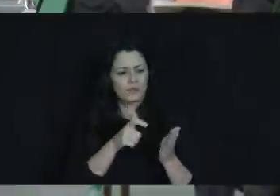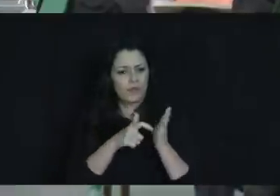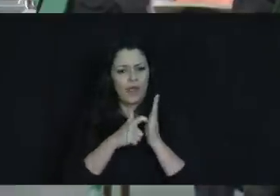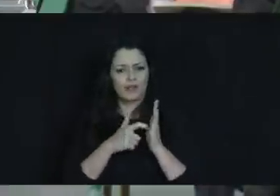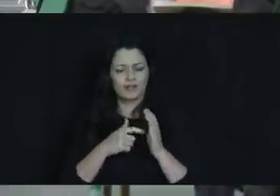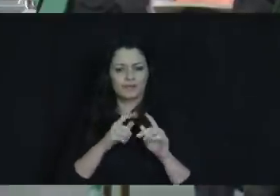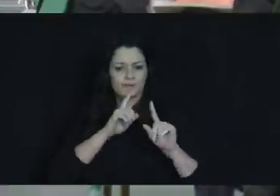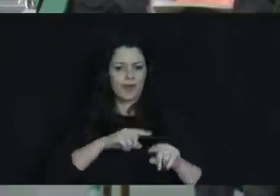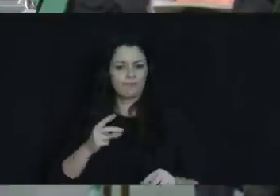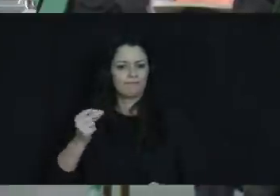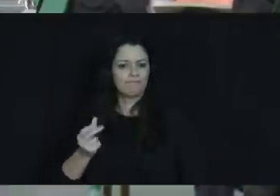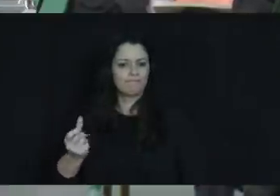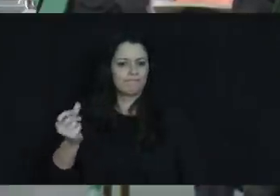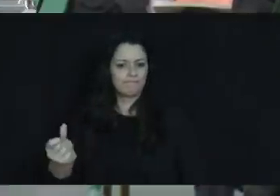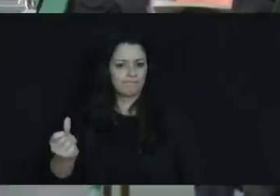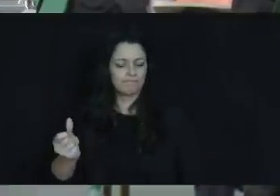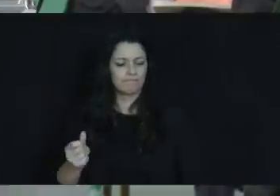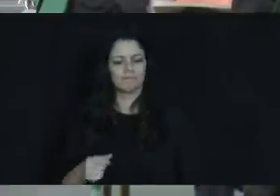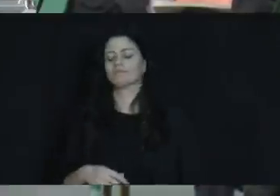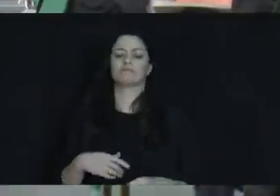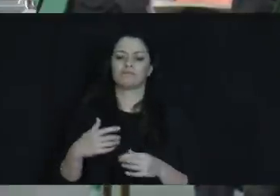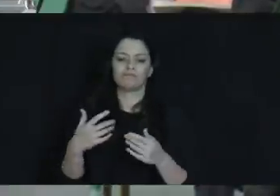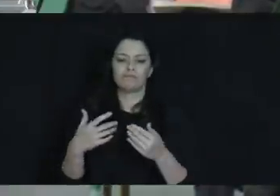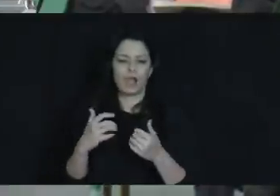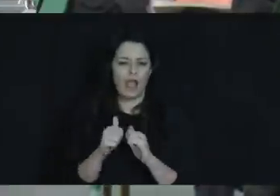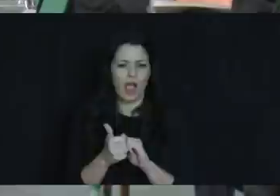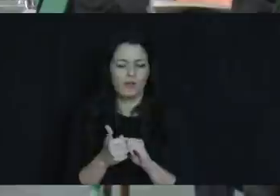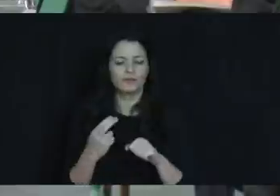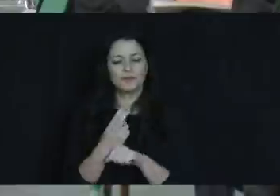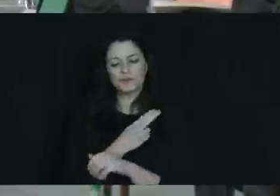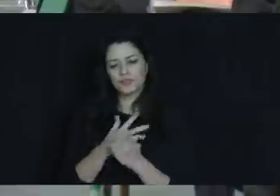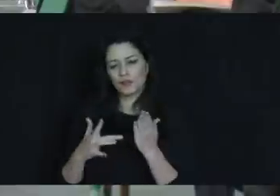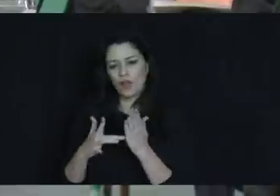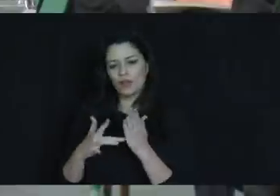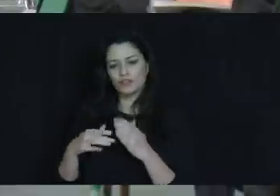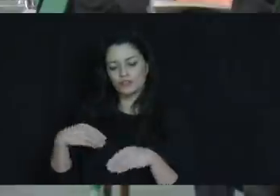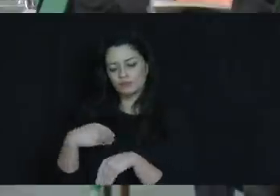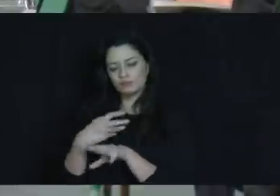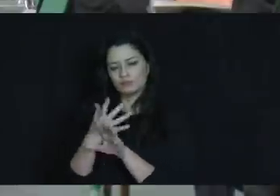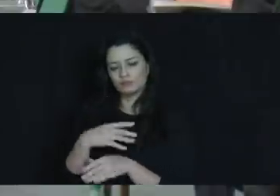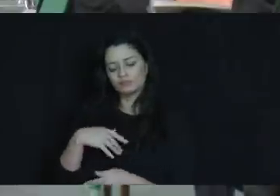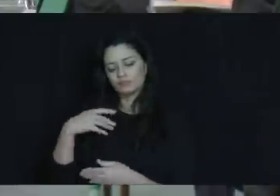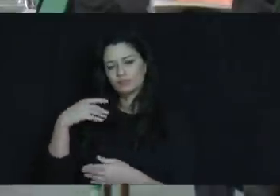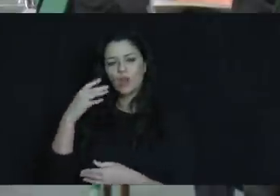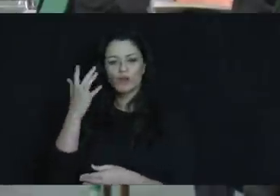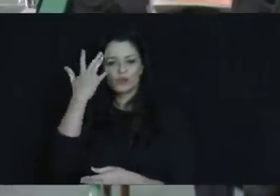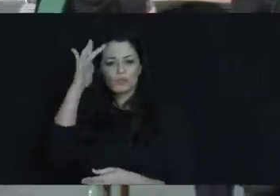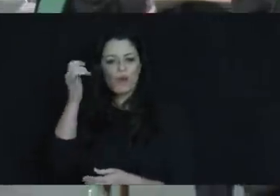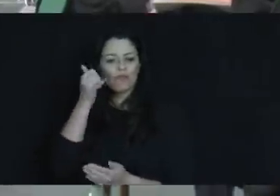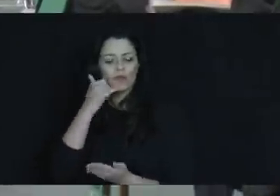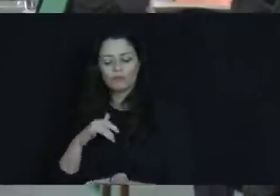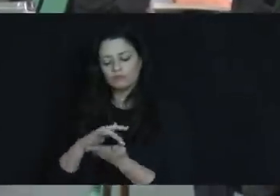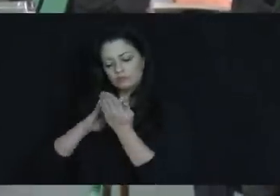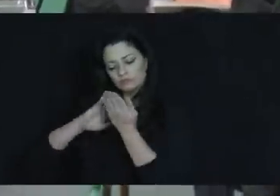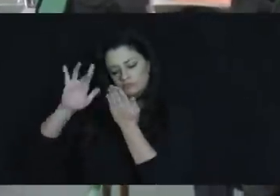the power of technology and smartphones that we forget what it's like to live as though time can slow